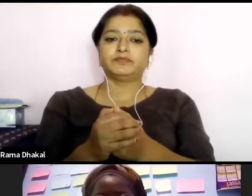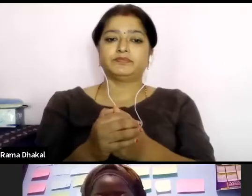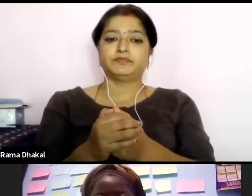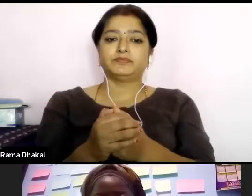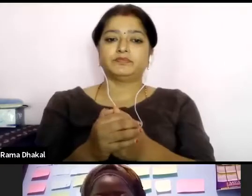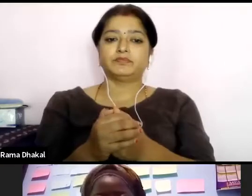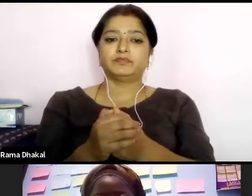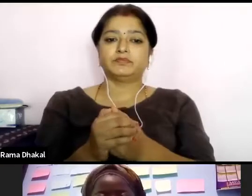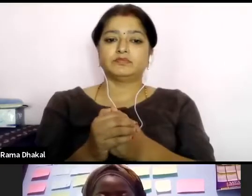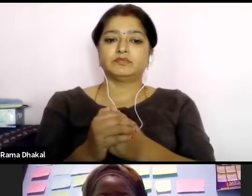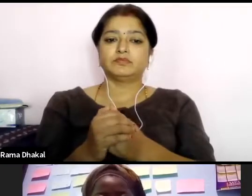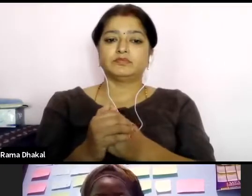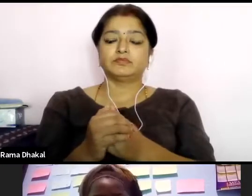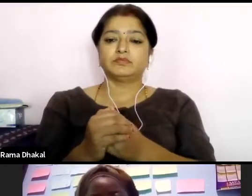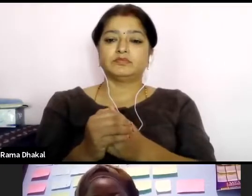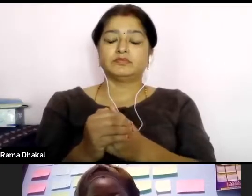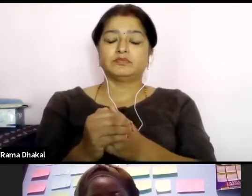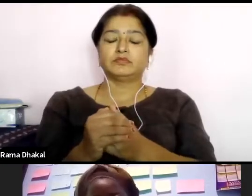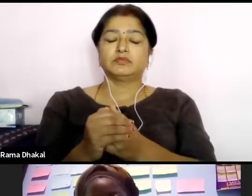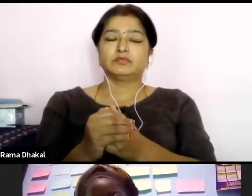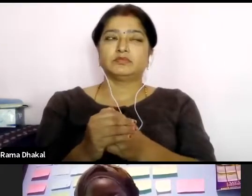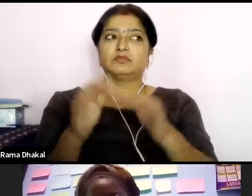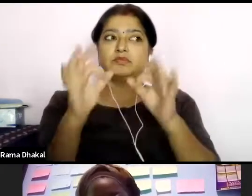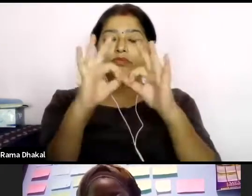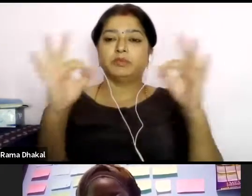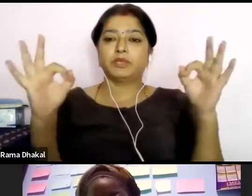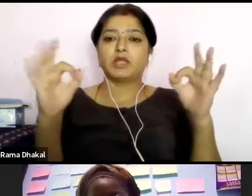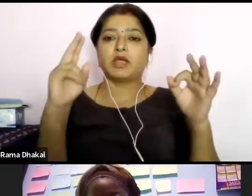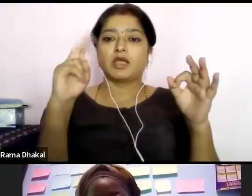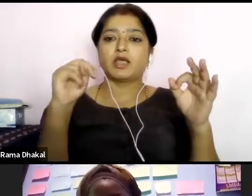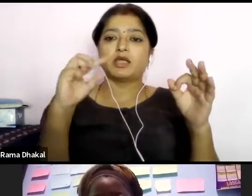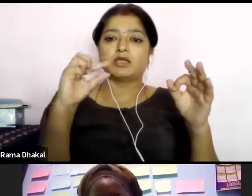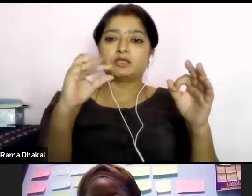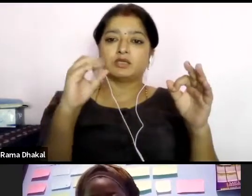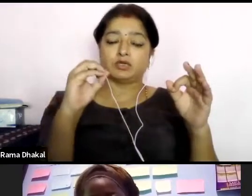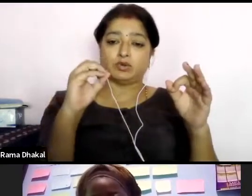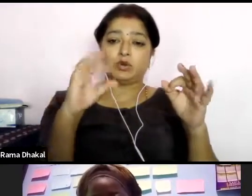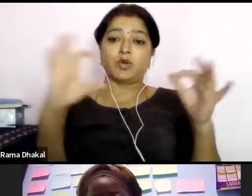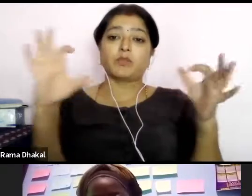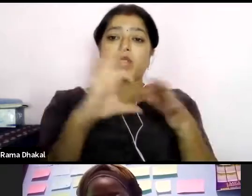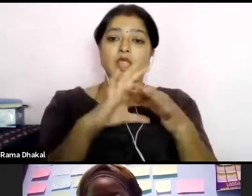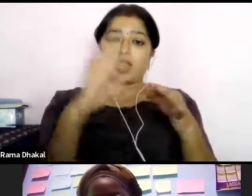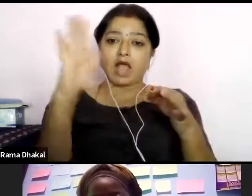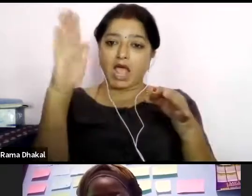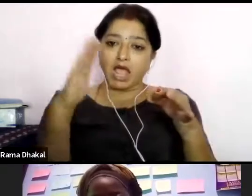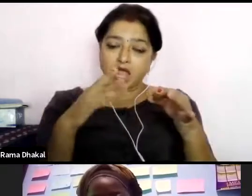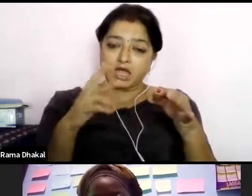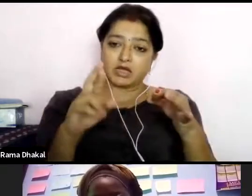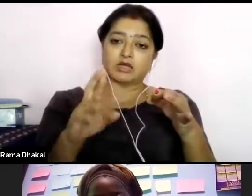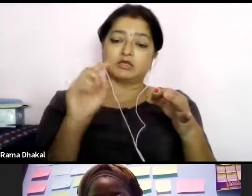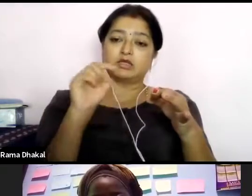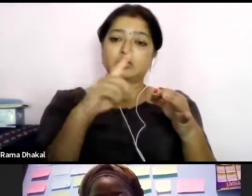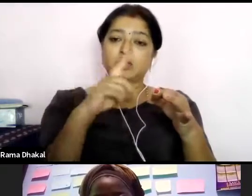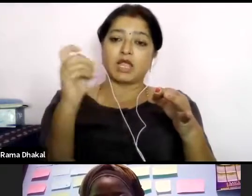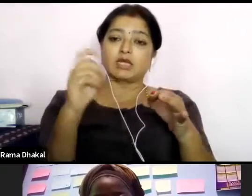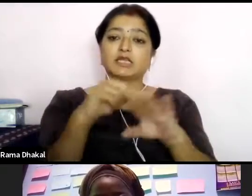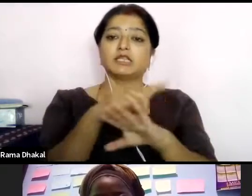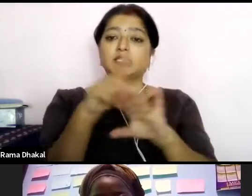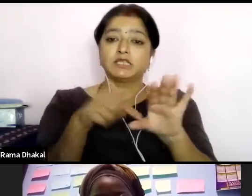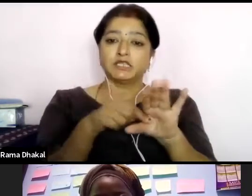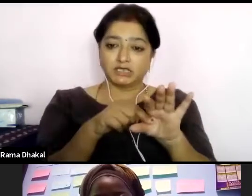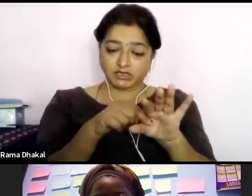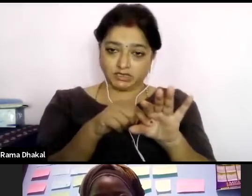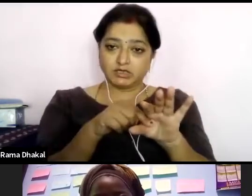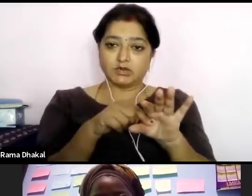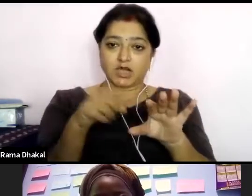coming together and lobbying and accepting that. And I know CPDC has done that, but I would love to see more